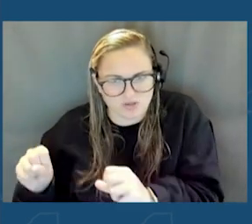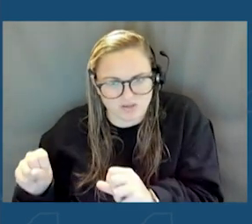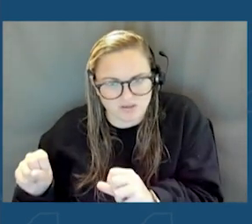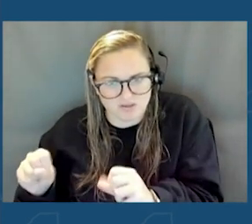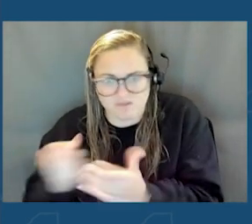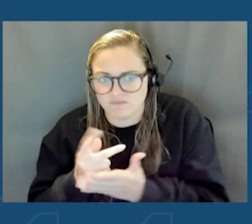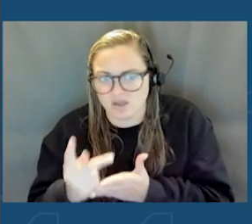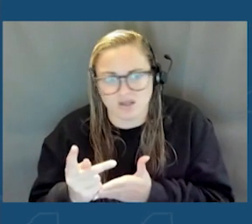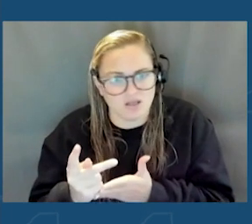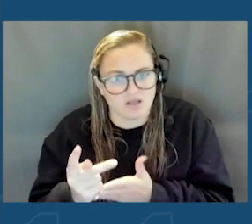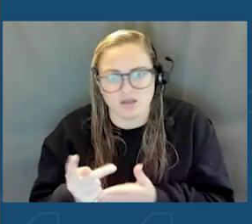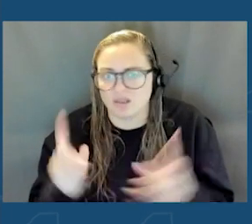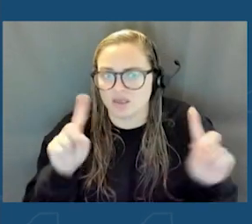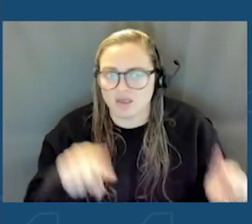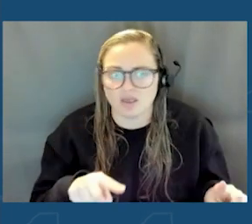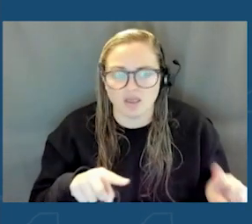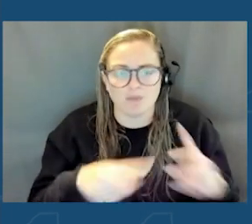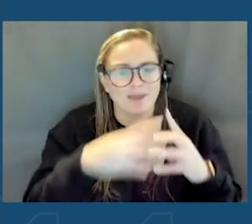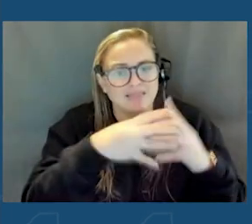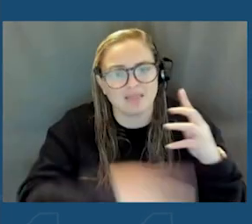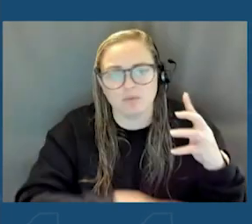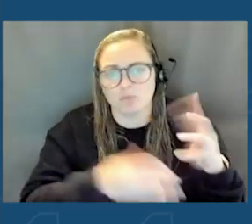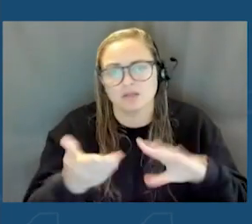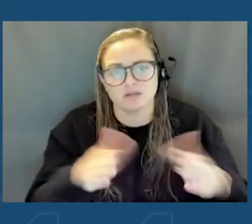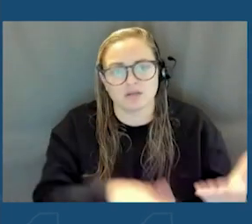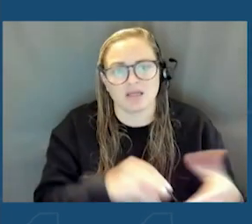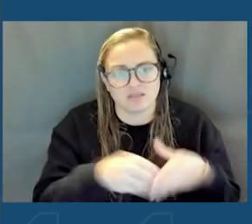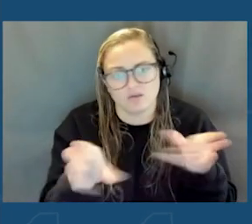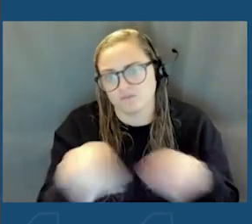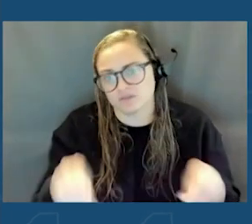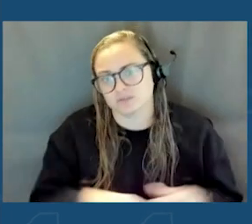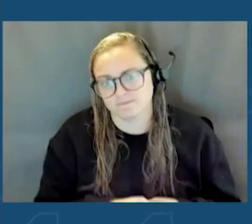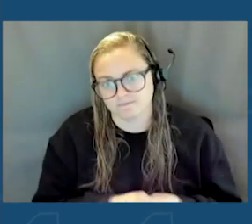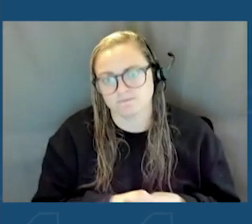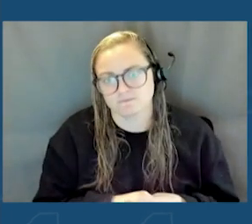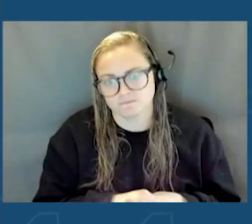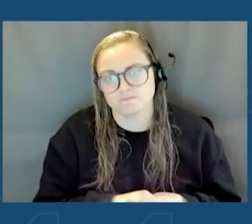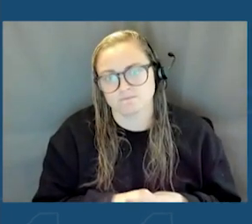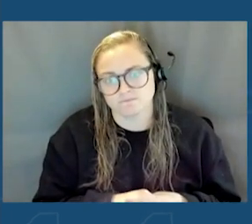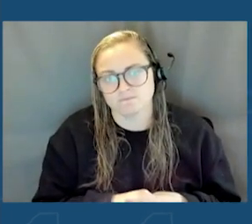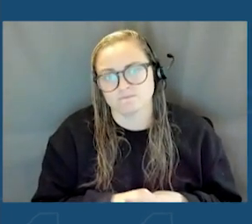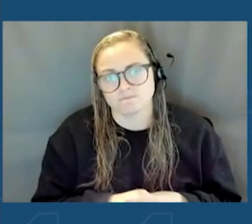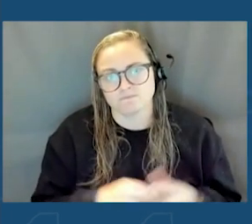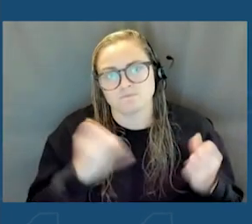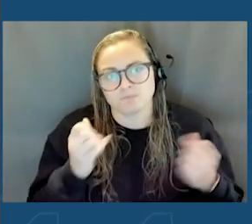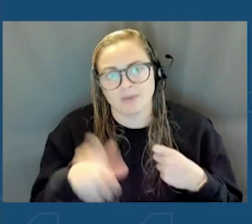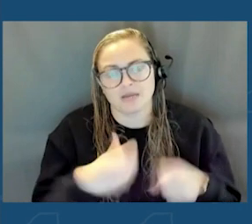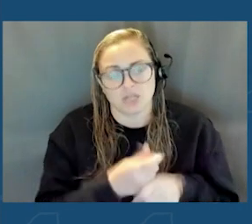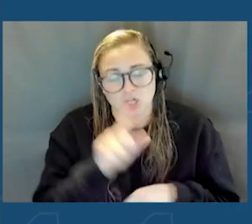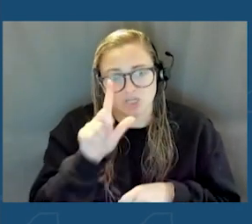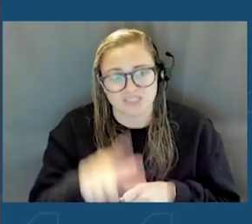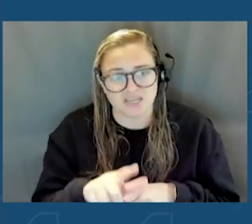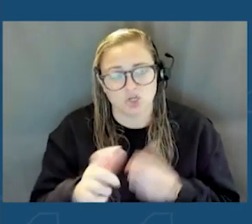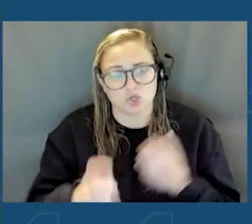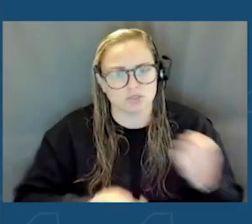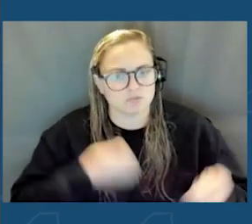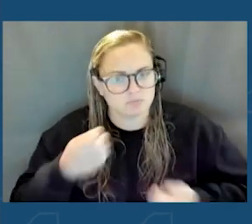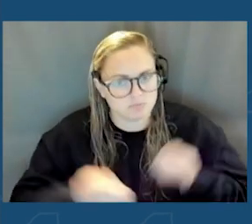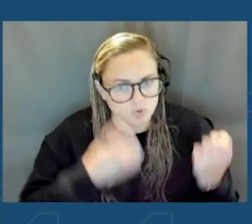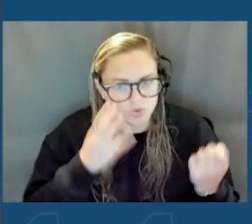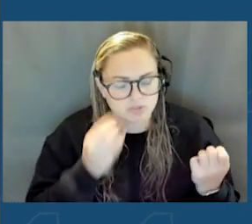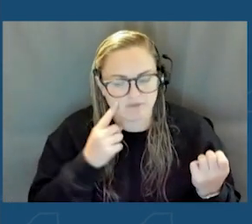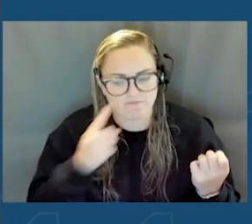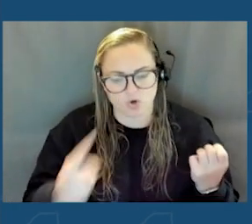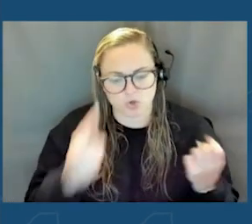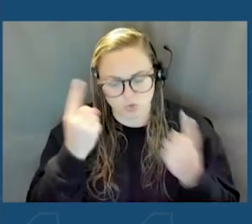failed and they came in and they bled to death in their office. All these years later, this was an emotional experience for her to